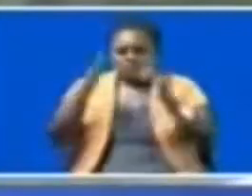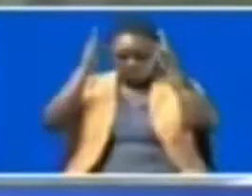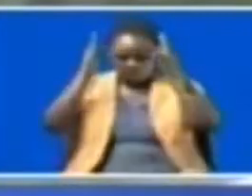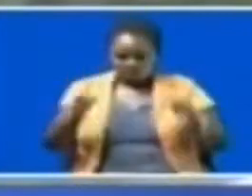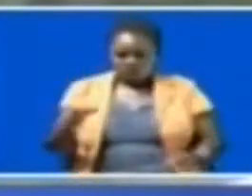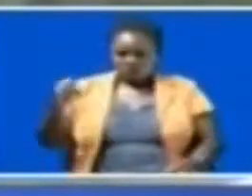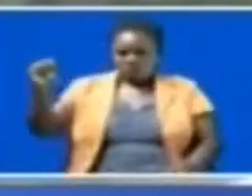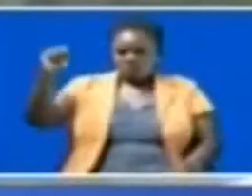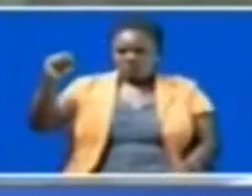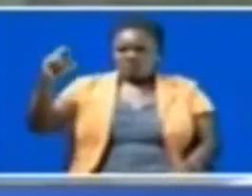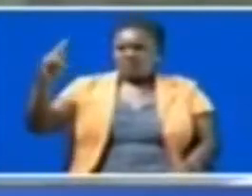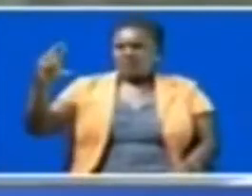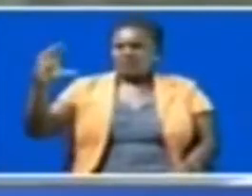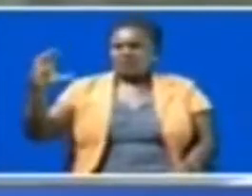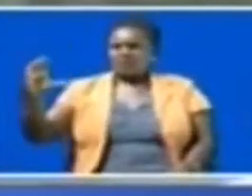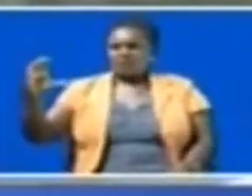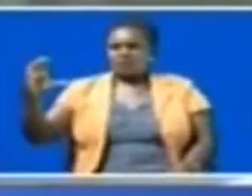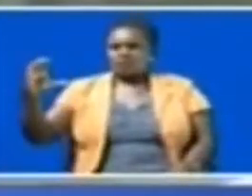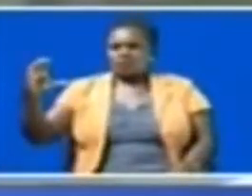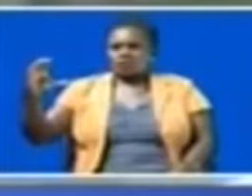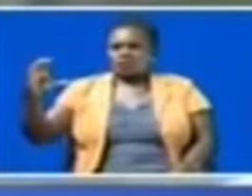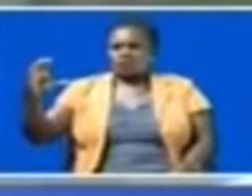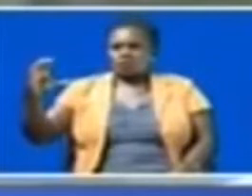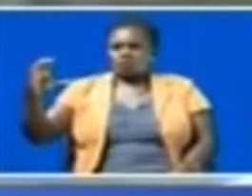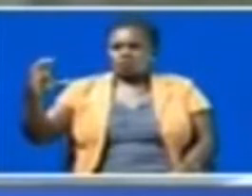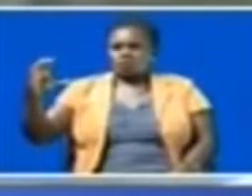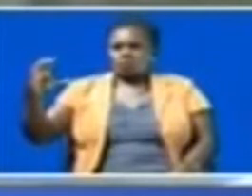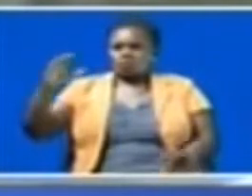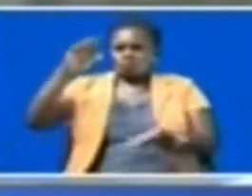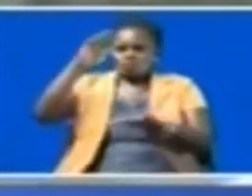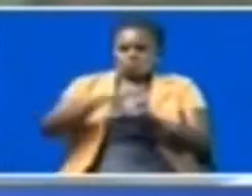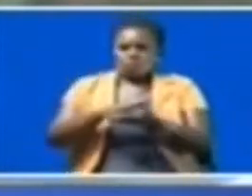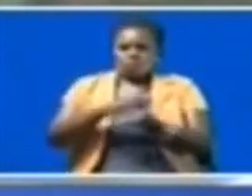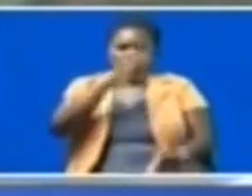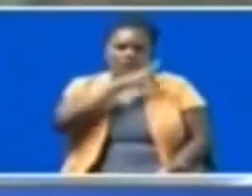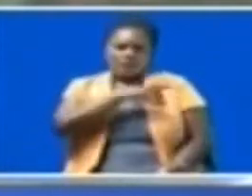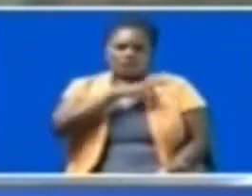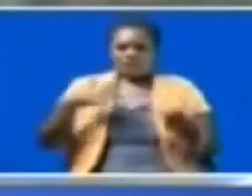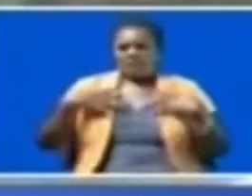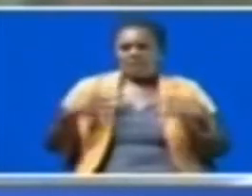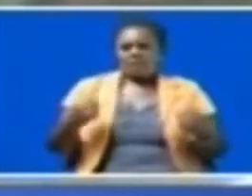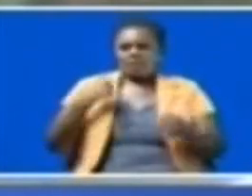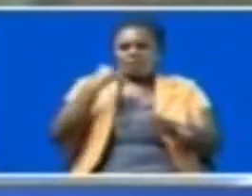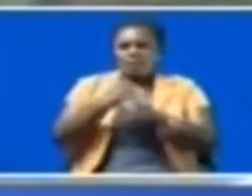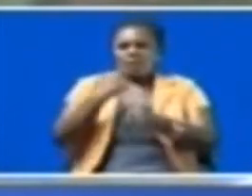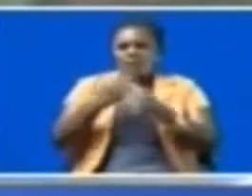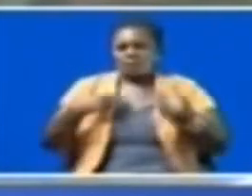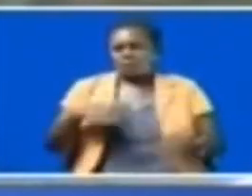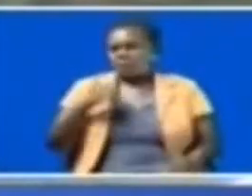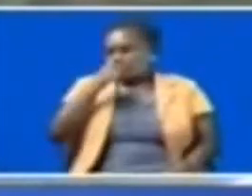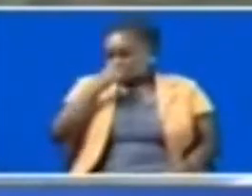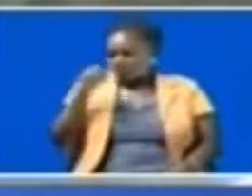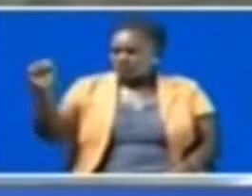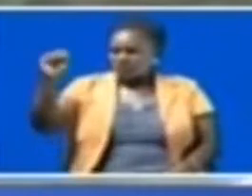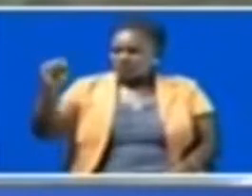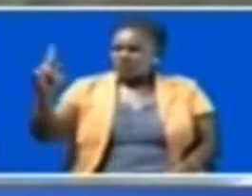SRC to slash the contract, to slash the allowances for health workers. And we wish that